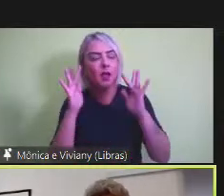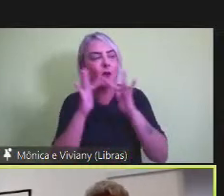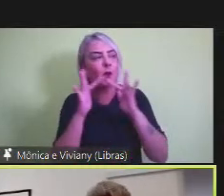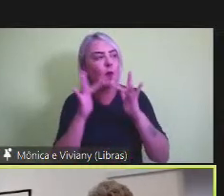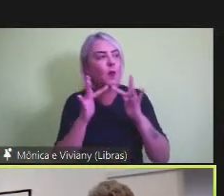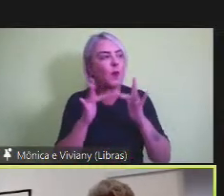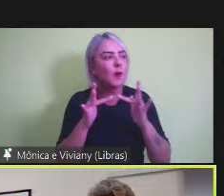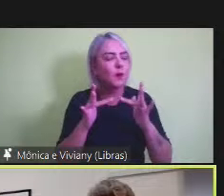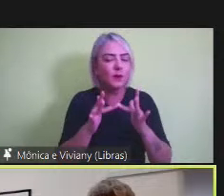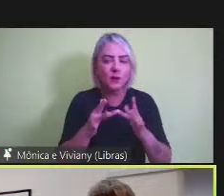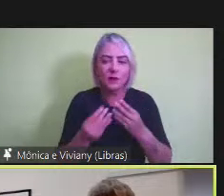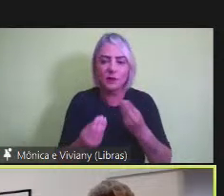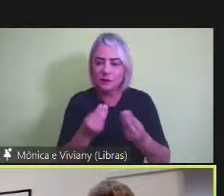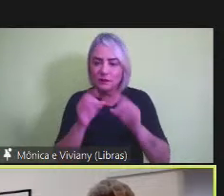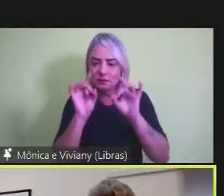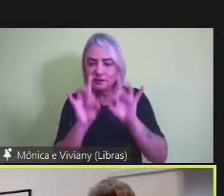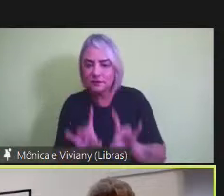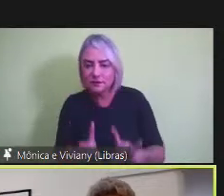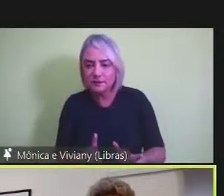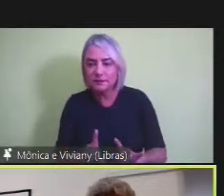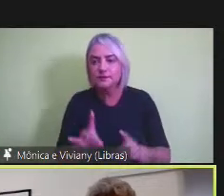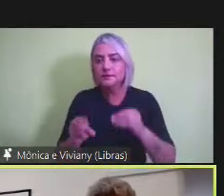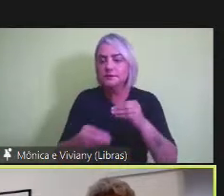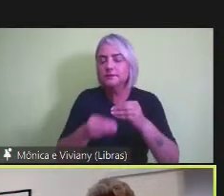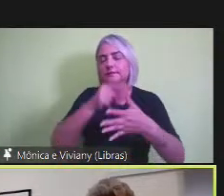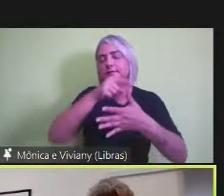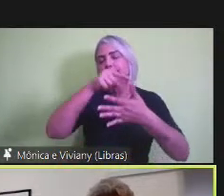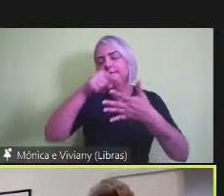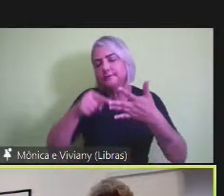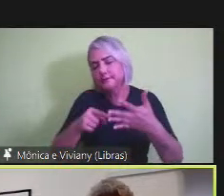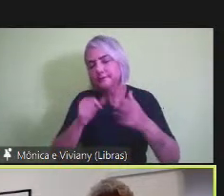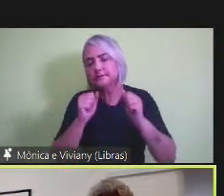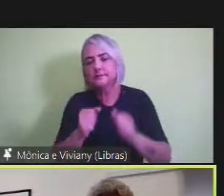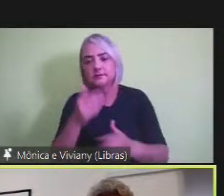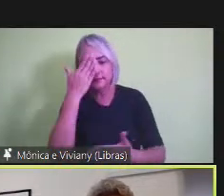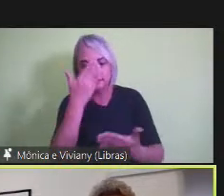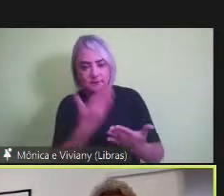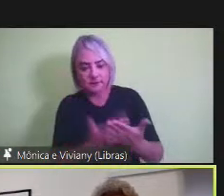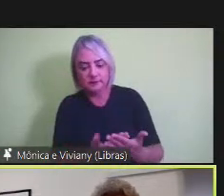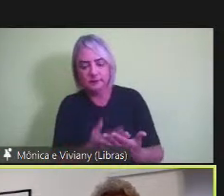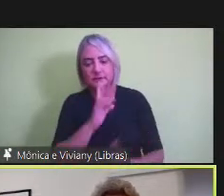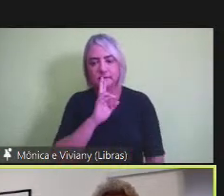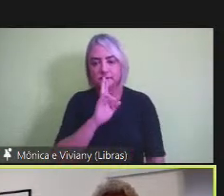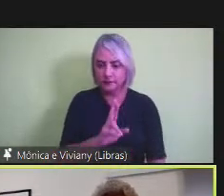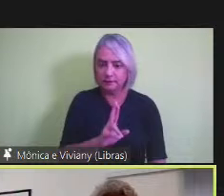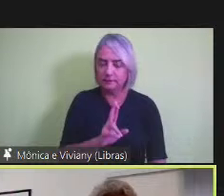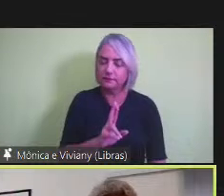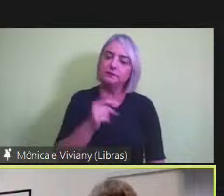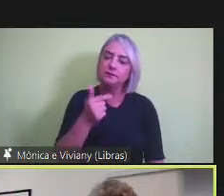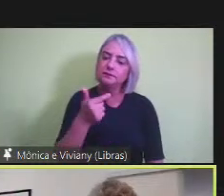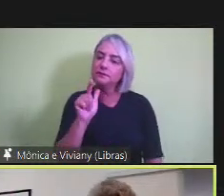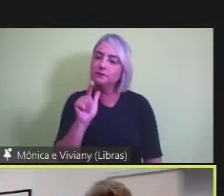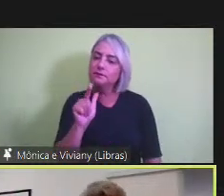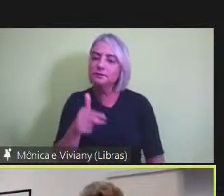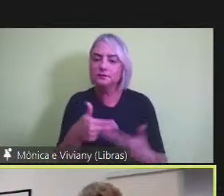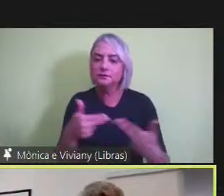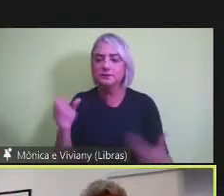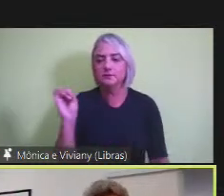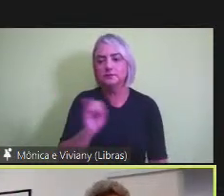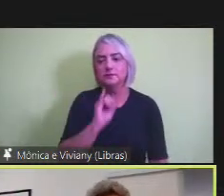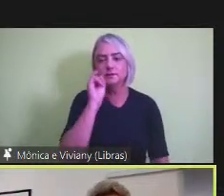more contact with these needs and with elements that can later recognize and answer to them. Another